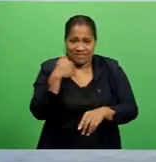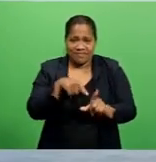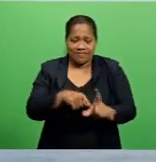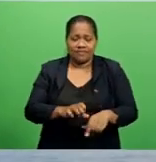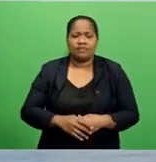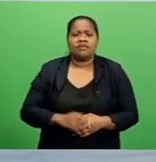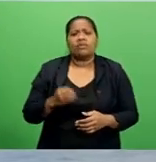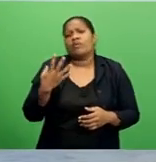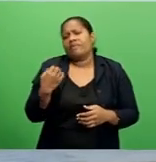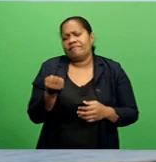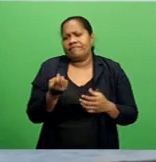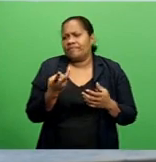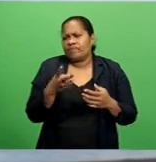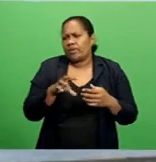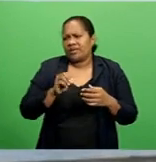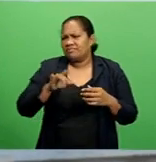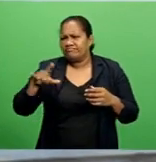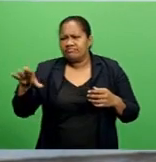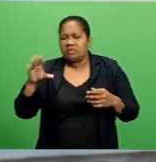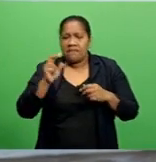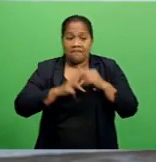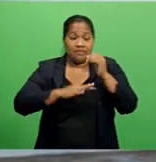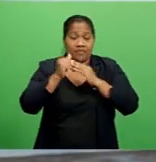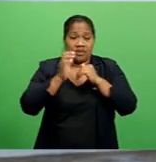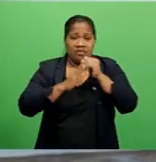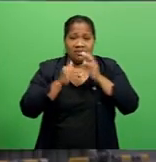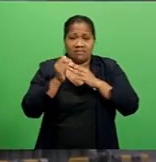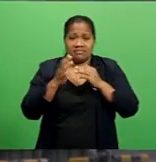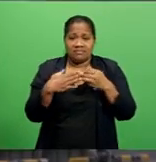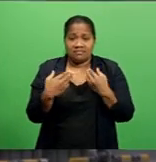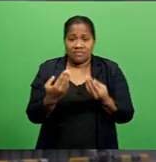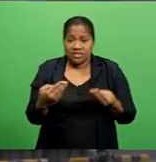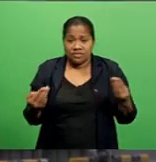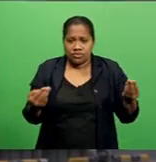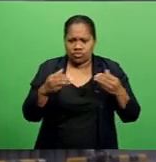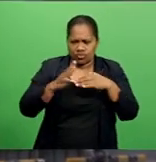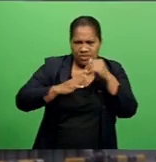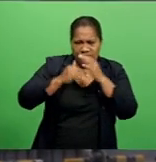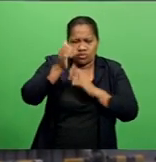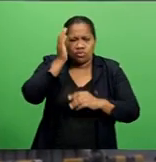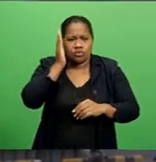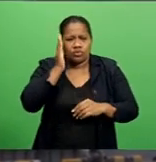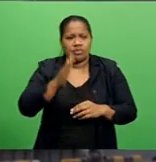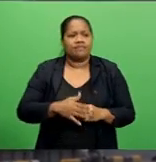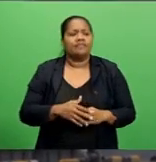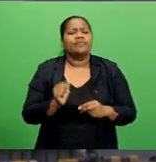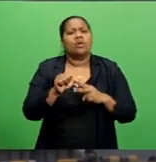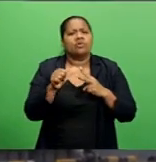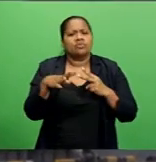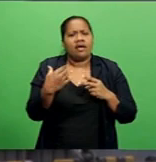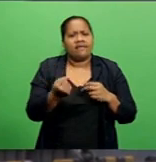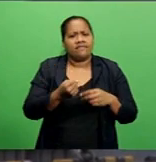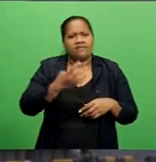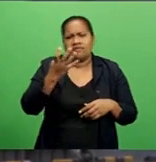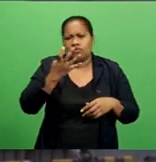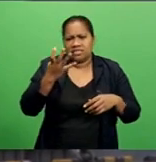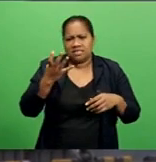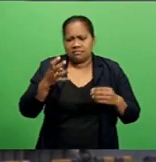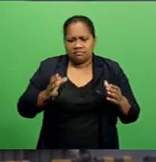tonnes of building material and building supplies to help rebuild that school, and we also transferred about 14 tonnes